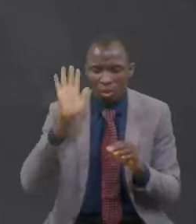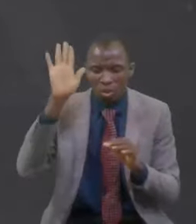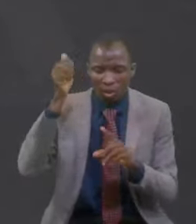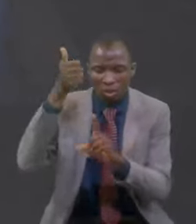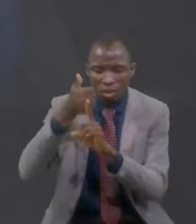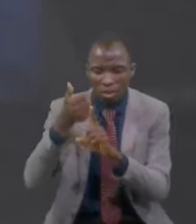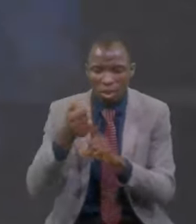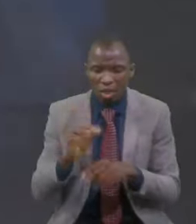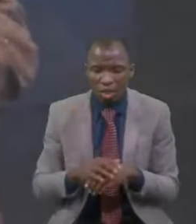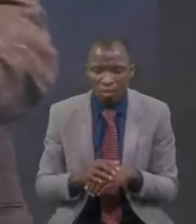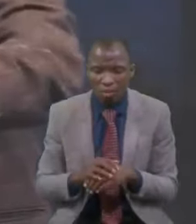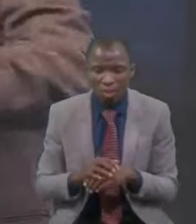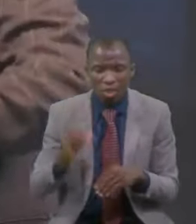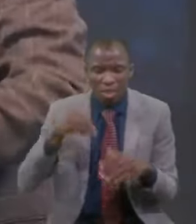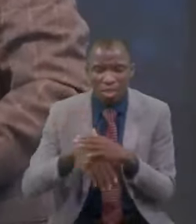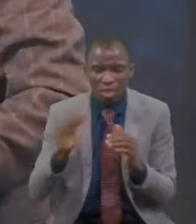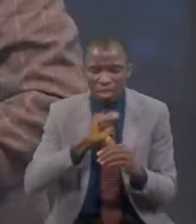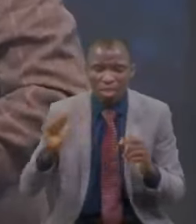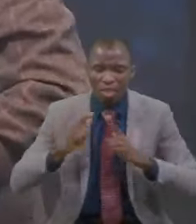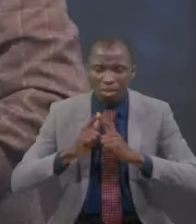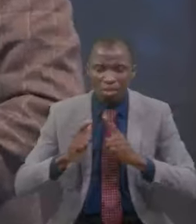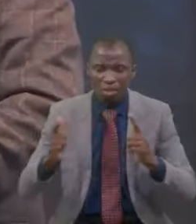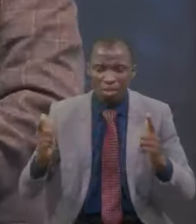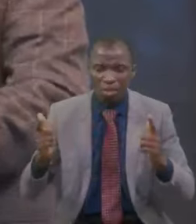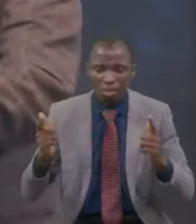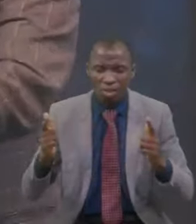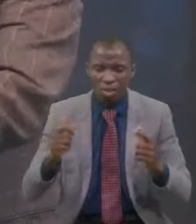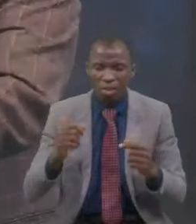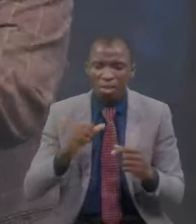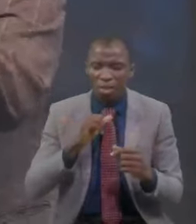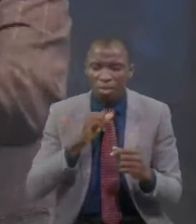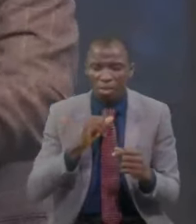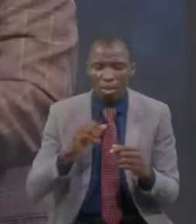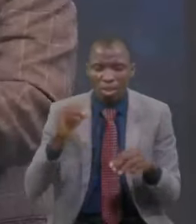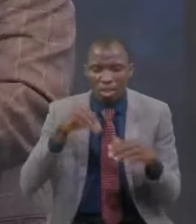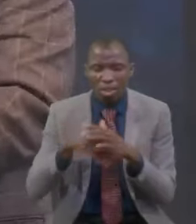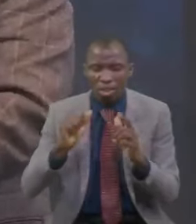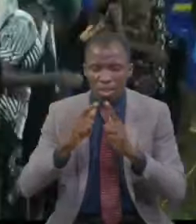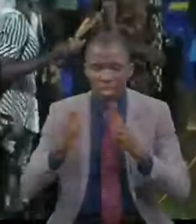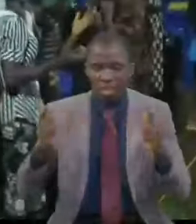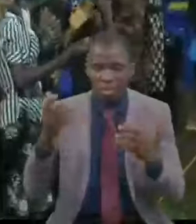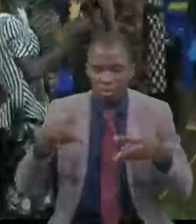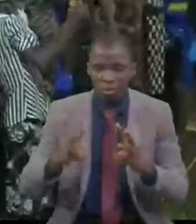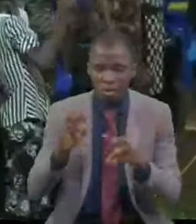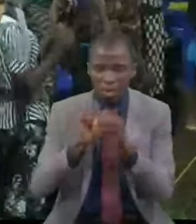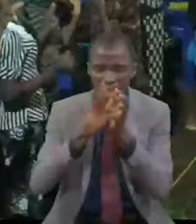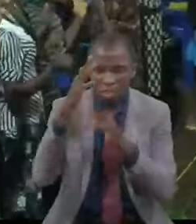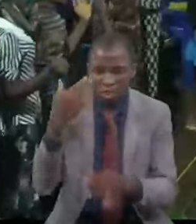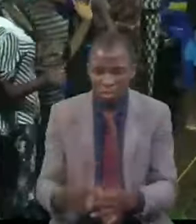an indisputable, unprecedented manner in Jesus' name.